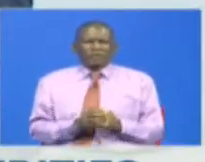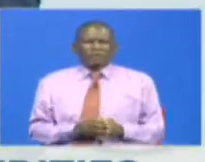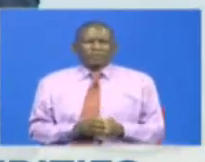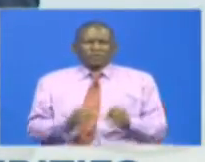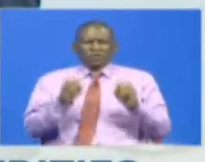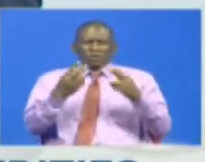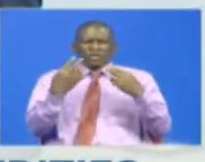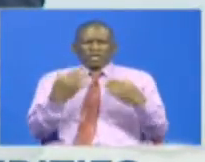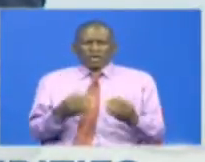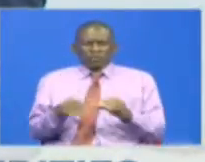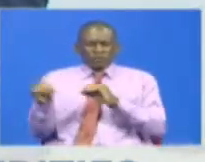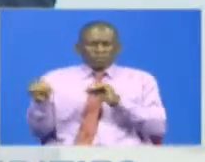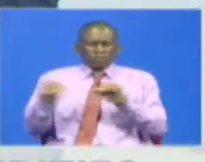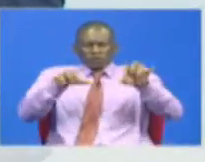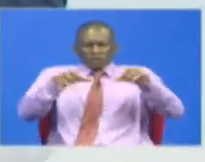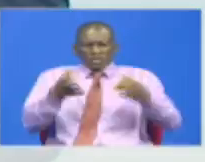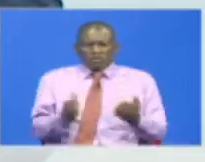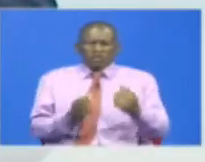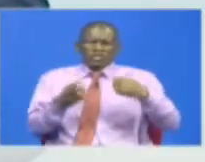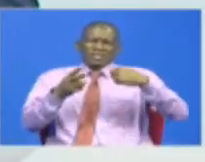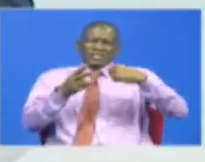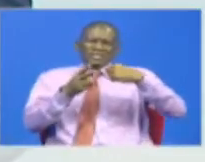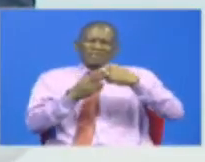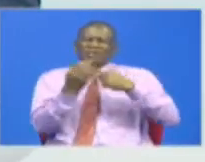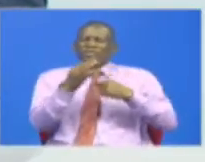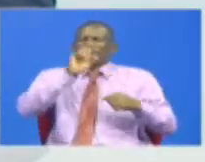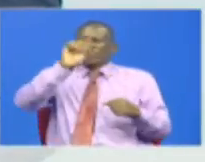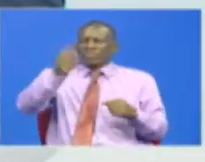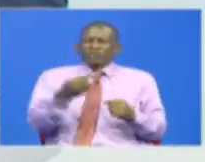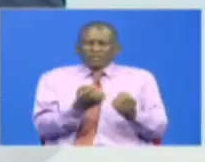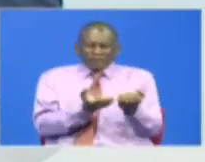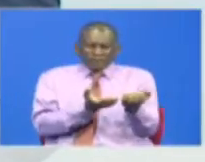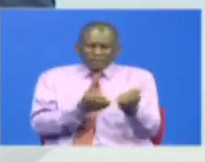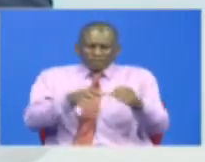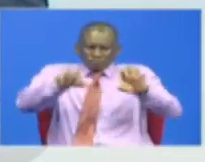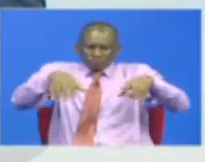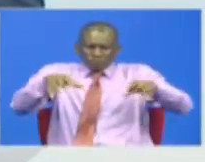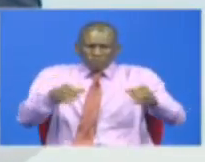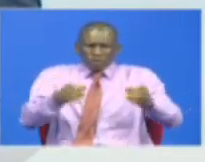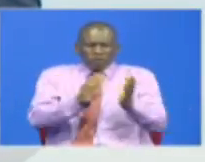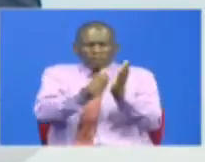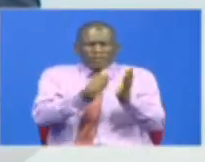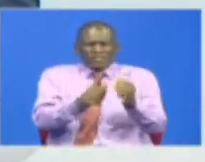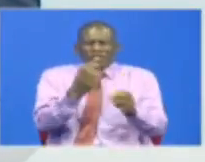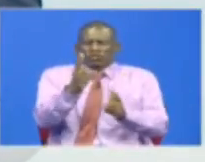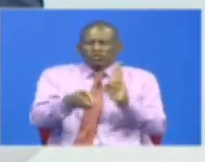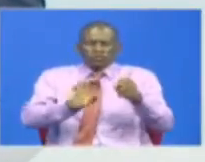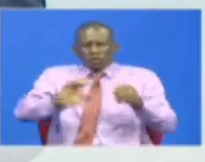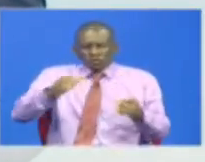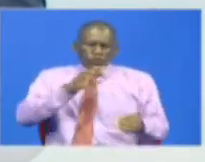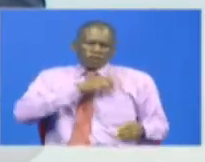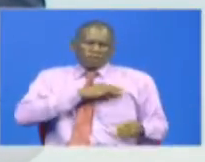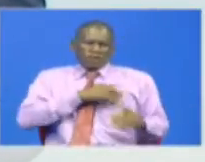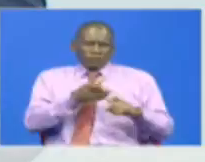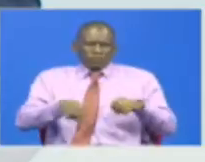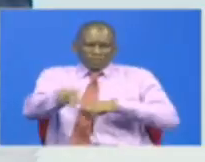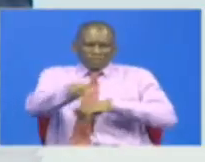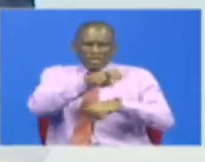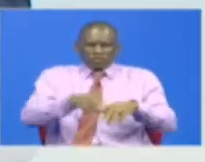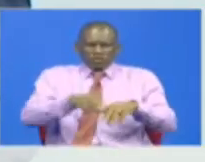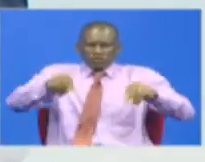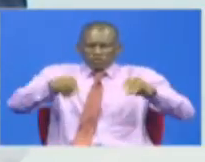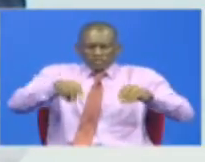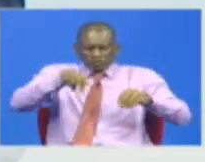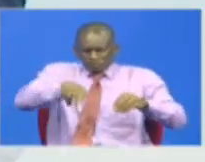And let's close on an agriculture note. More than 73,000 small-scale maize farmers in 22 counties are set to benefit from a donation of fertilizer from